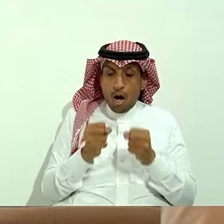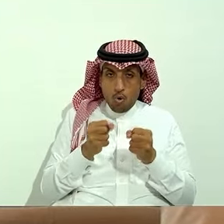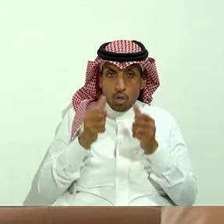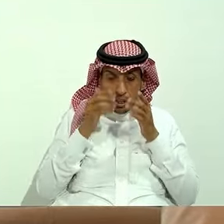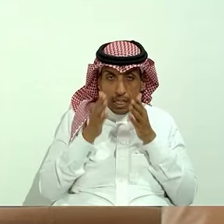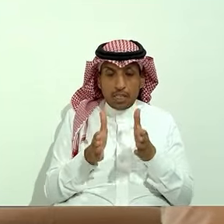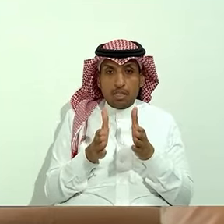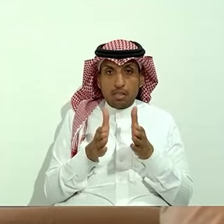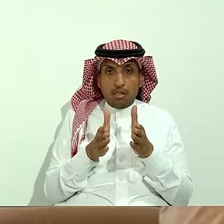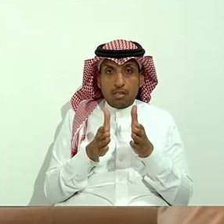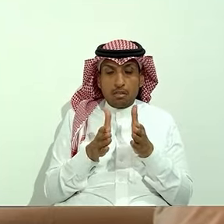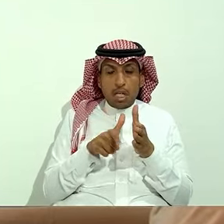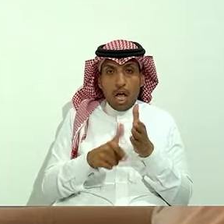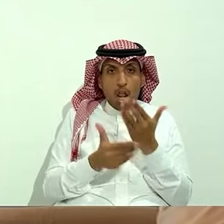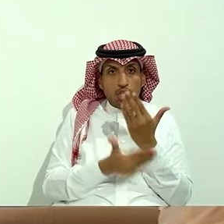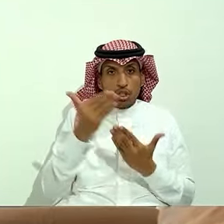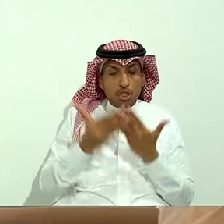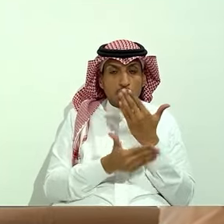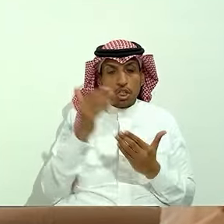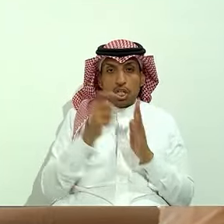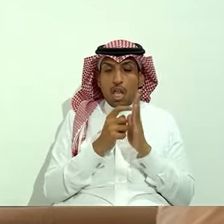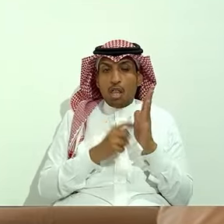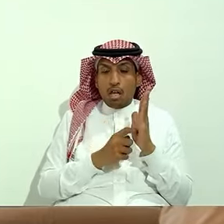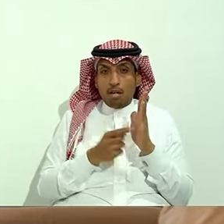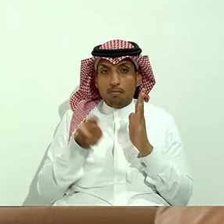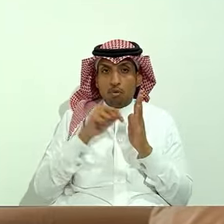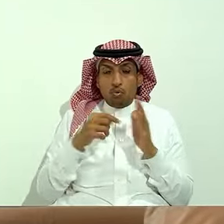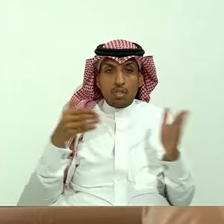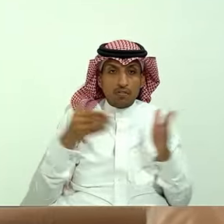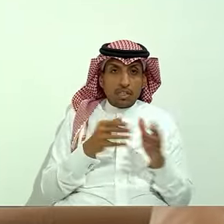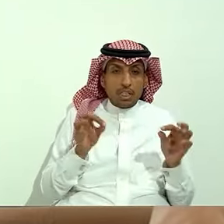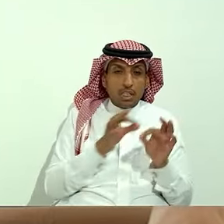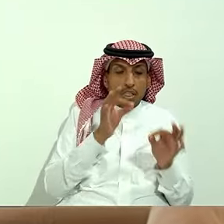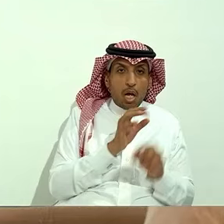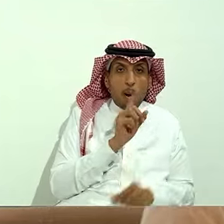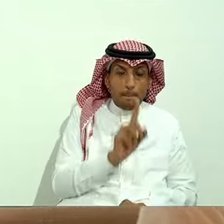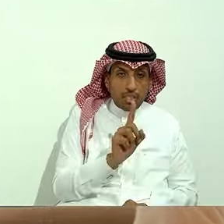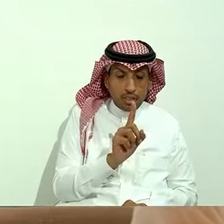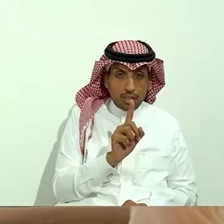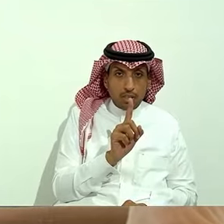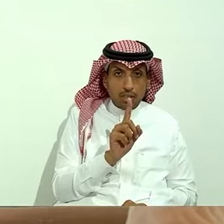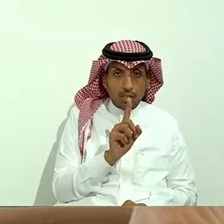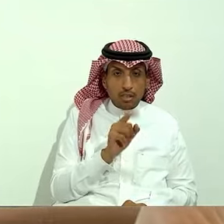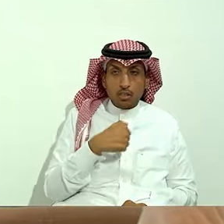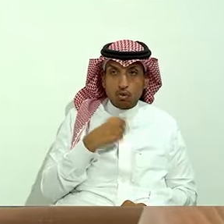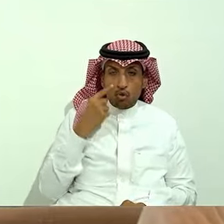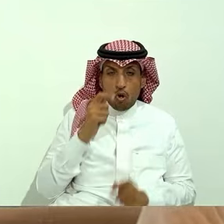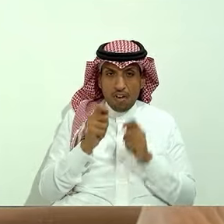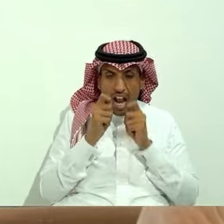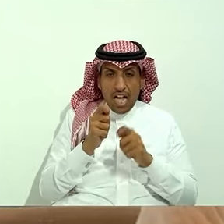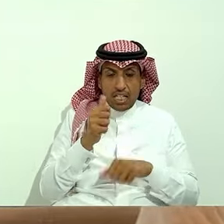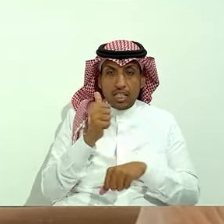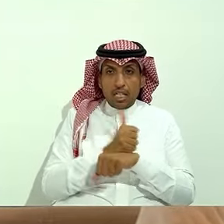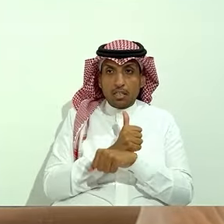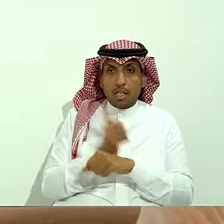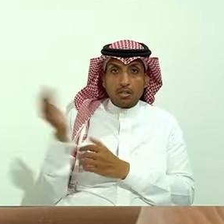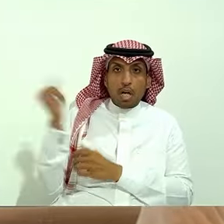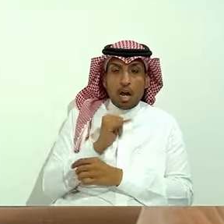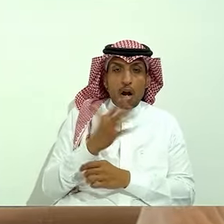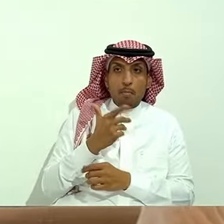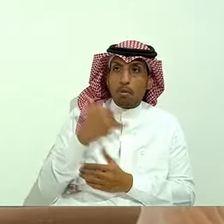concentration more on the embroidery and the textile finishing, but the base materials like coming from like